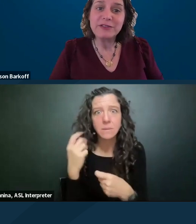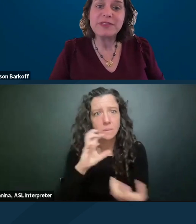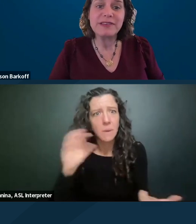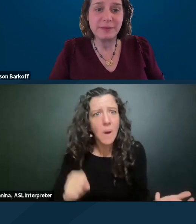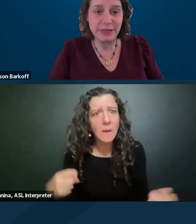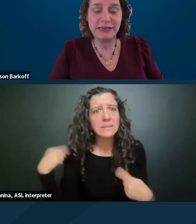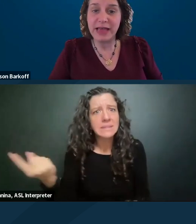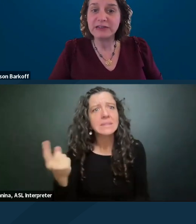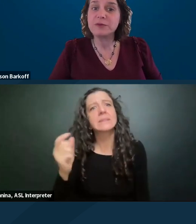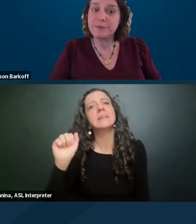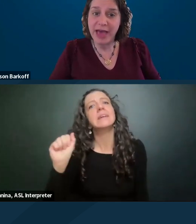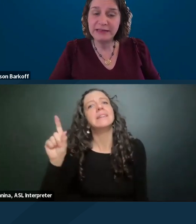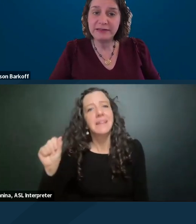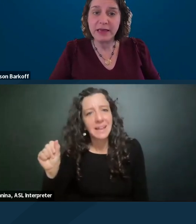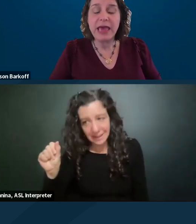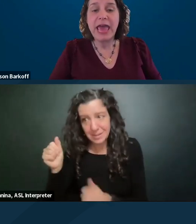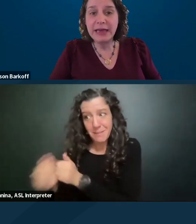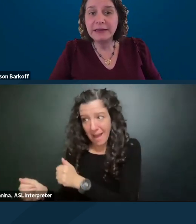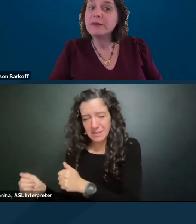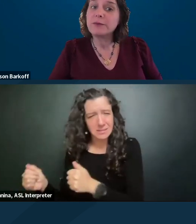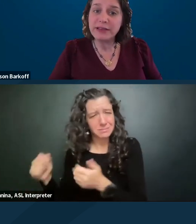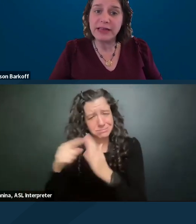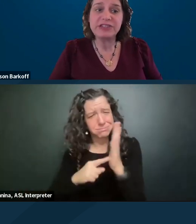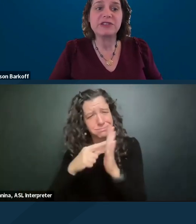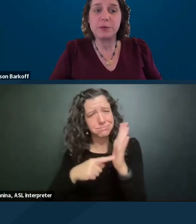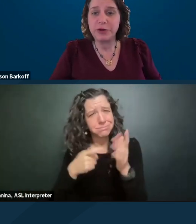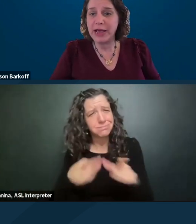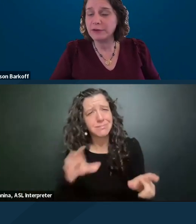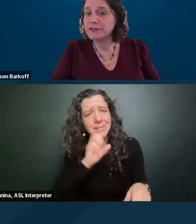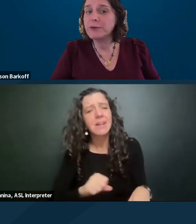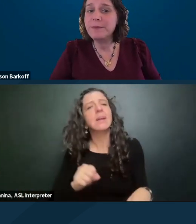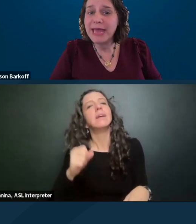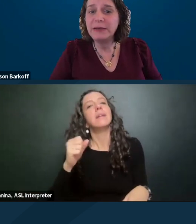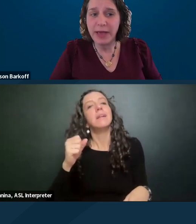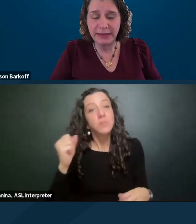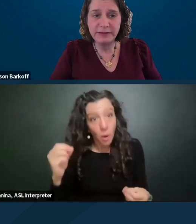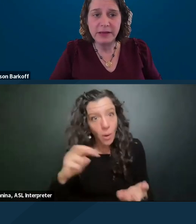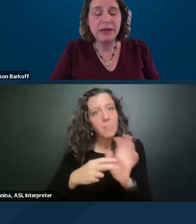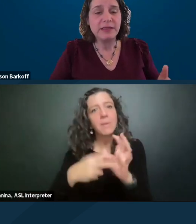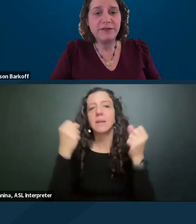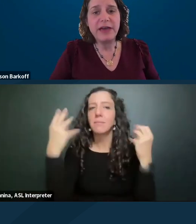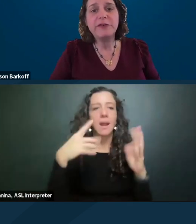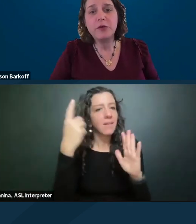the Americans with Disabilities Act was passed and regulations were put out. So in many ways, the